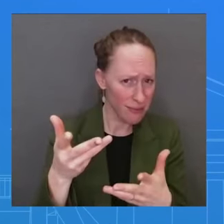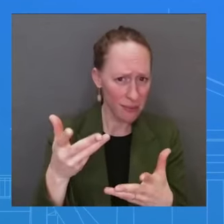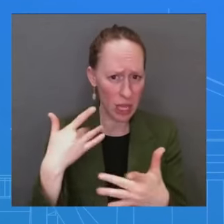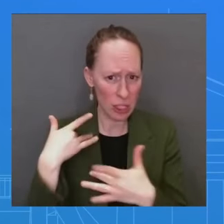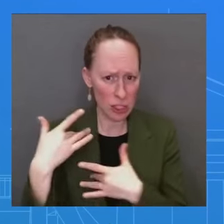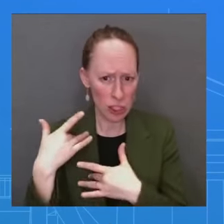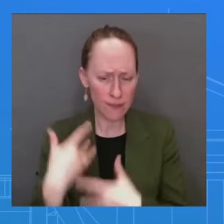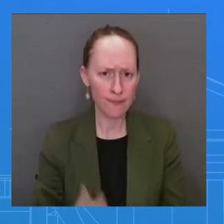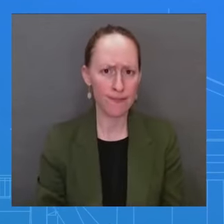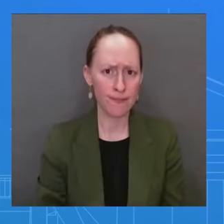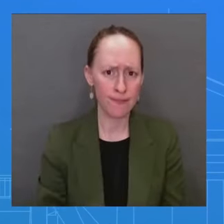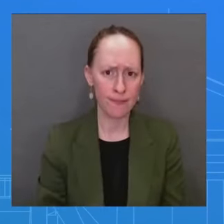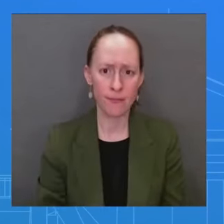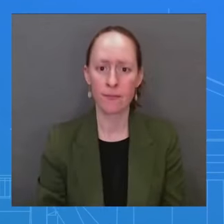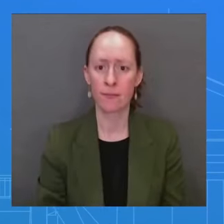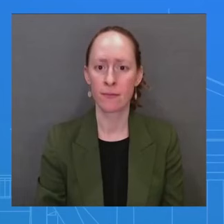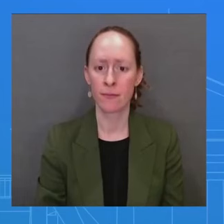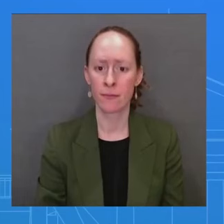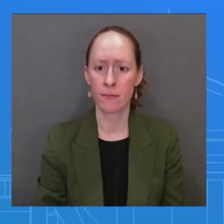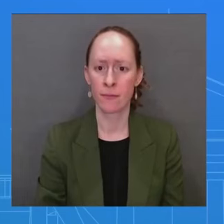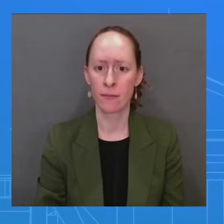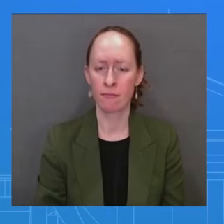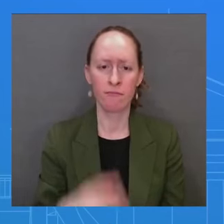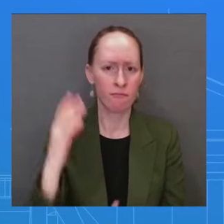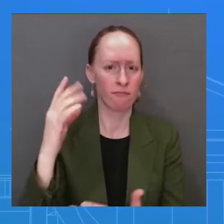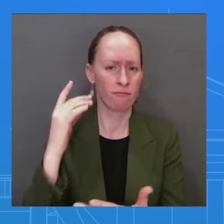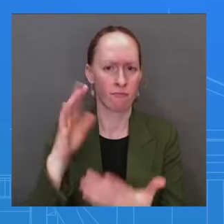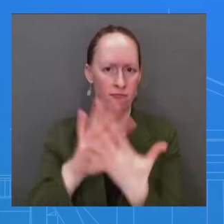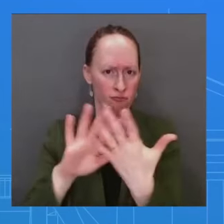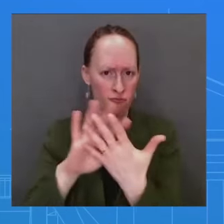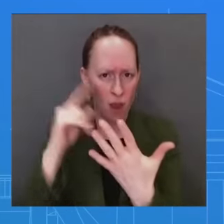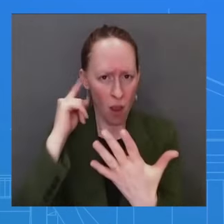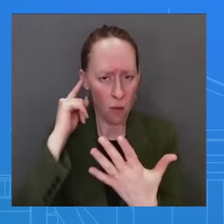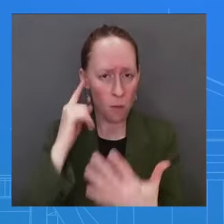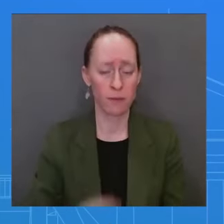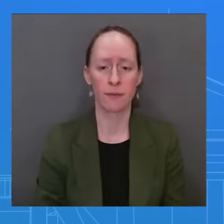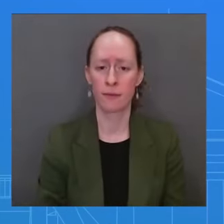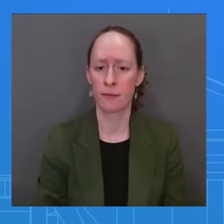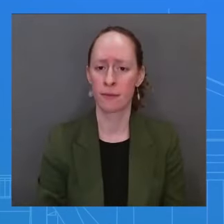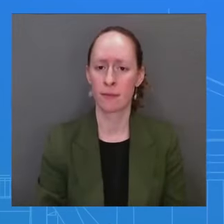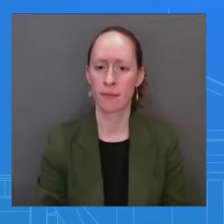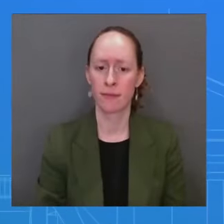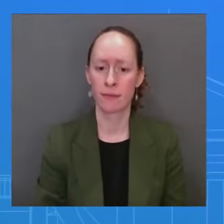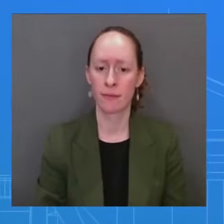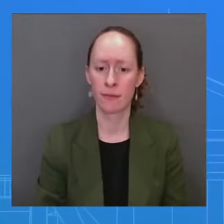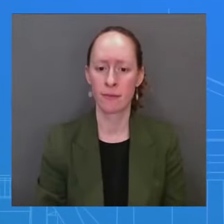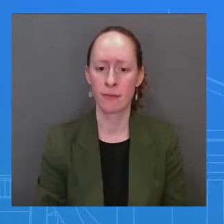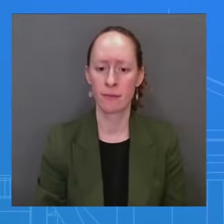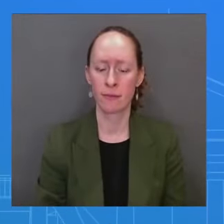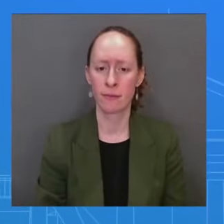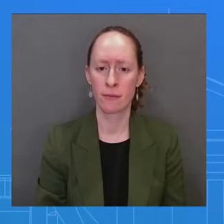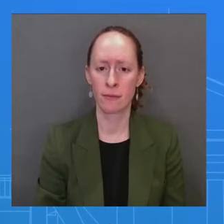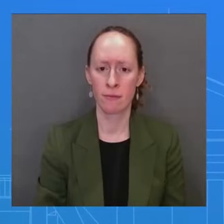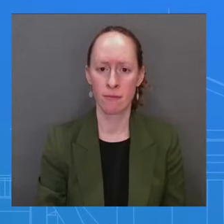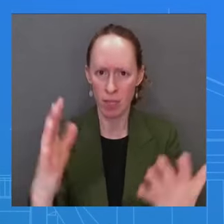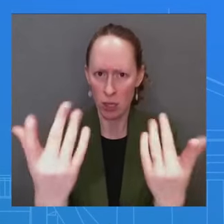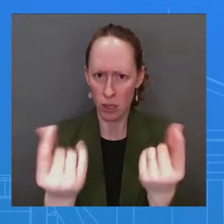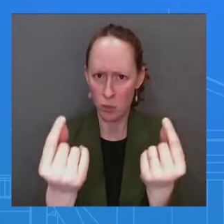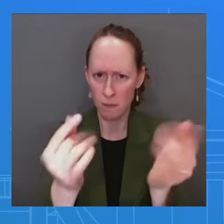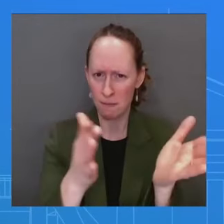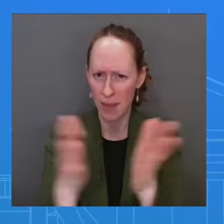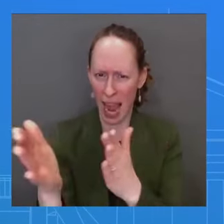will actually have an impact on South Korea? So on your first